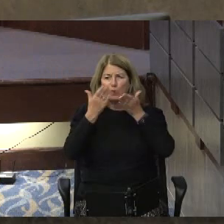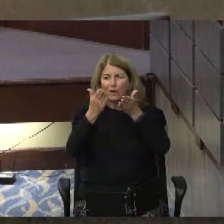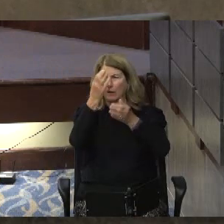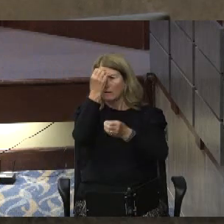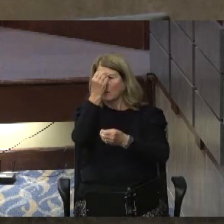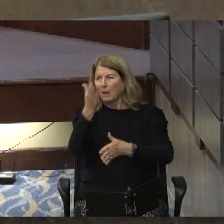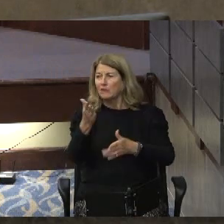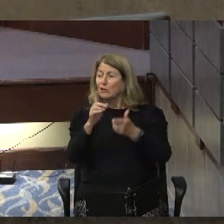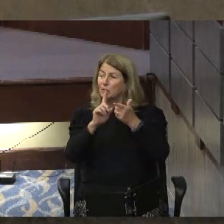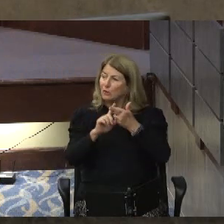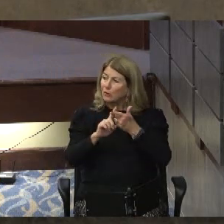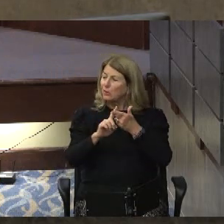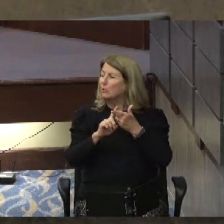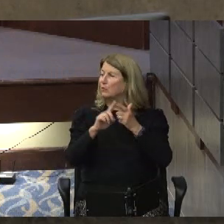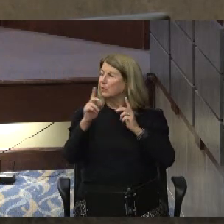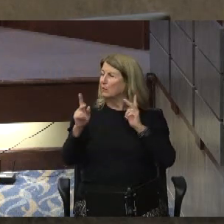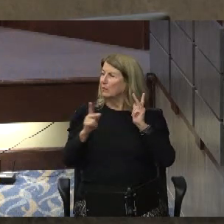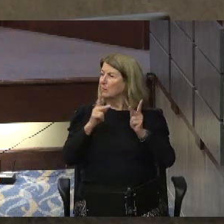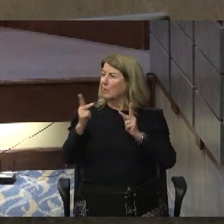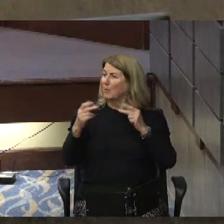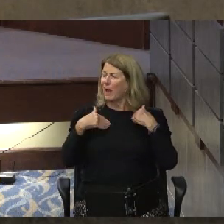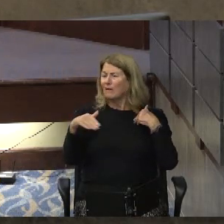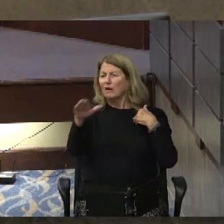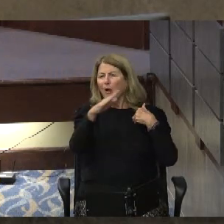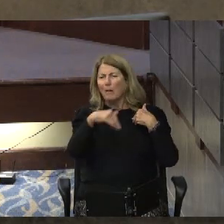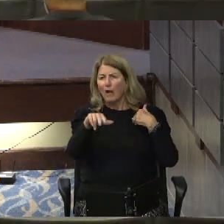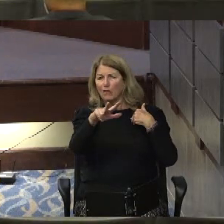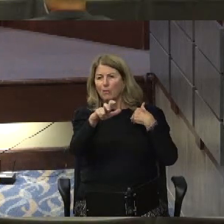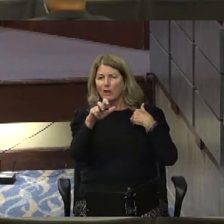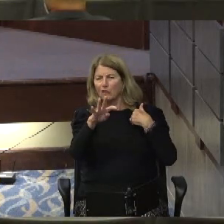of stakeholders. We had about 340